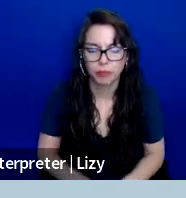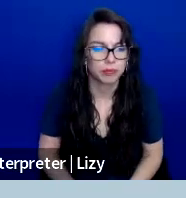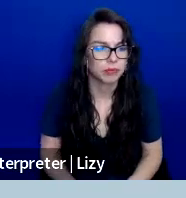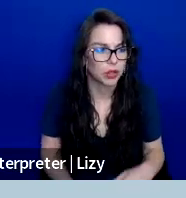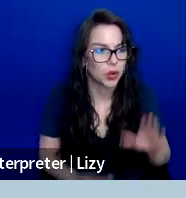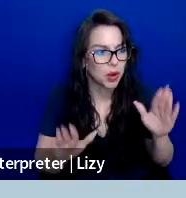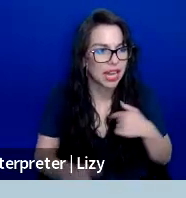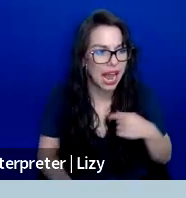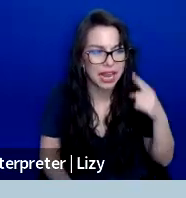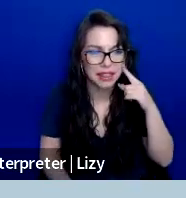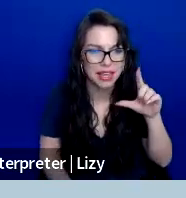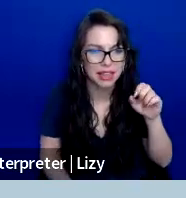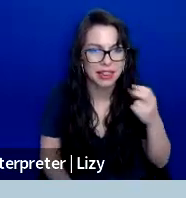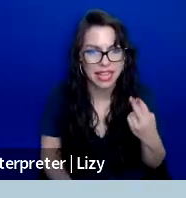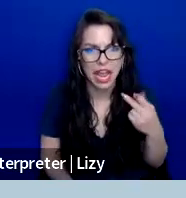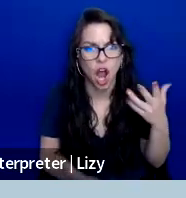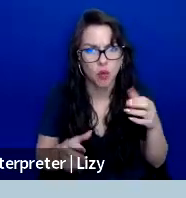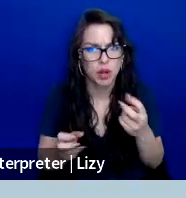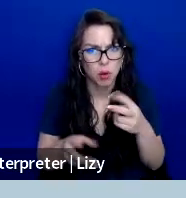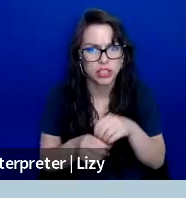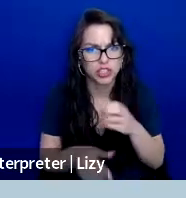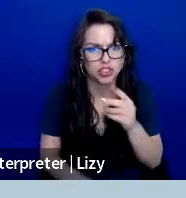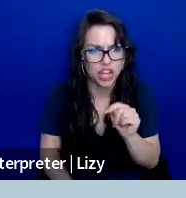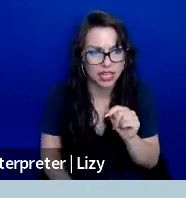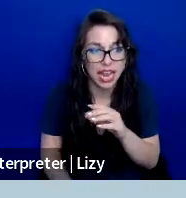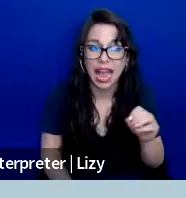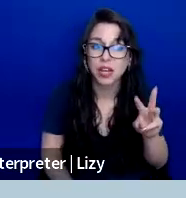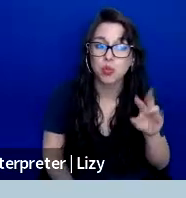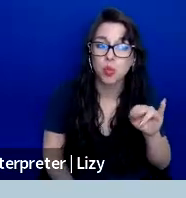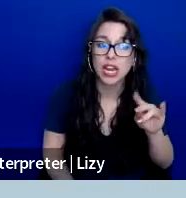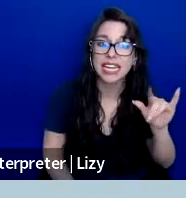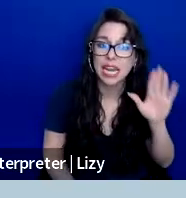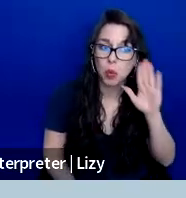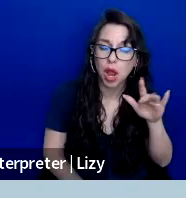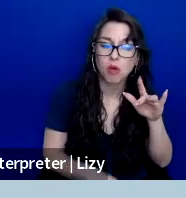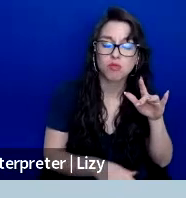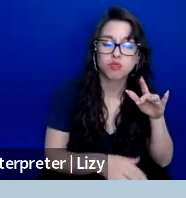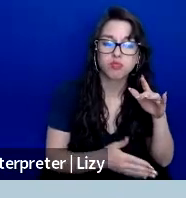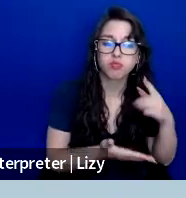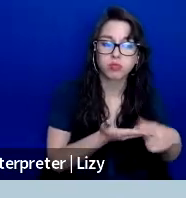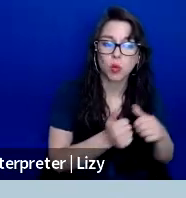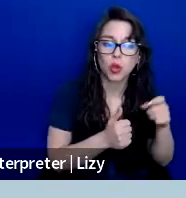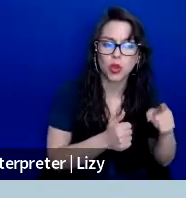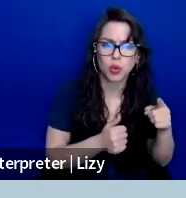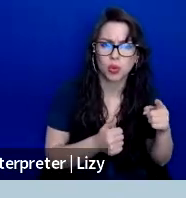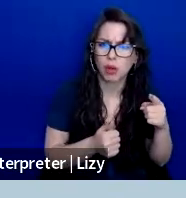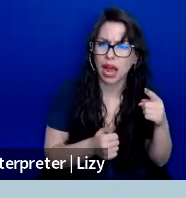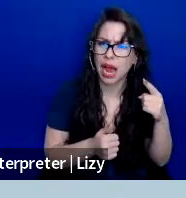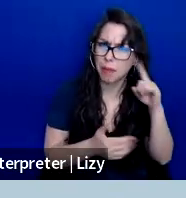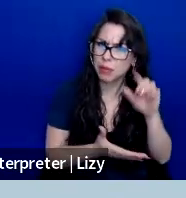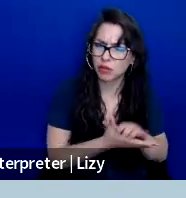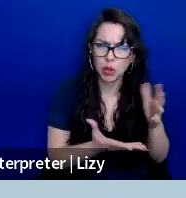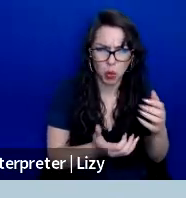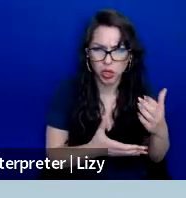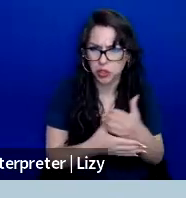dropped it in the chat as well. Great. Wendy, we're going to come back to you because I think you wanted to share some additional resources with our group.